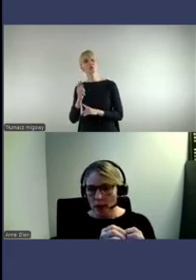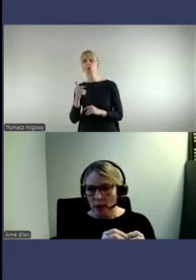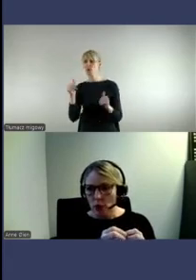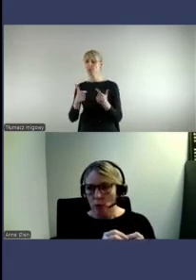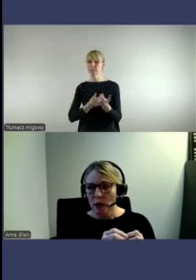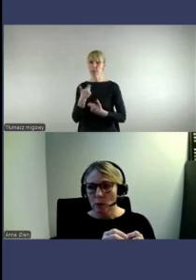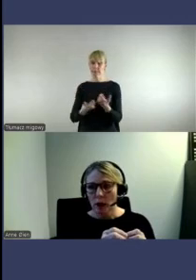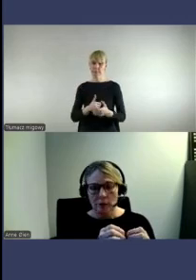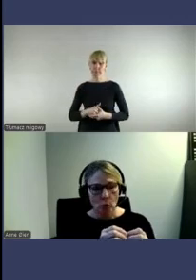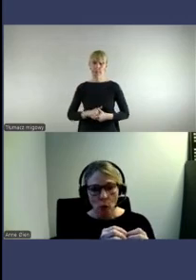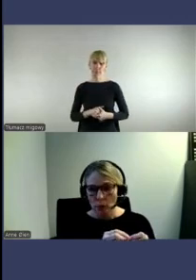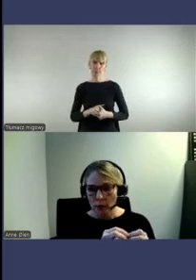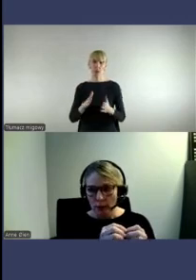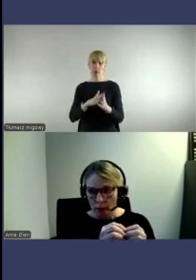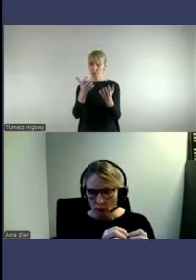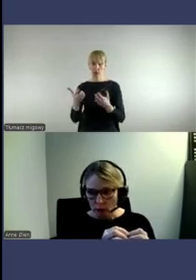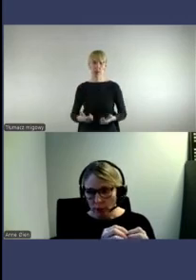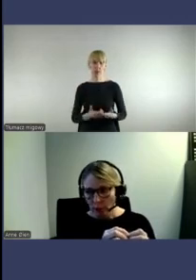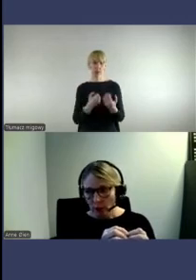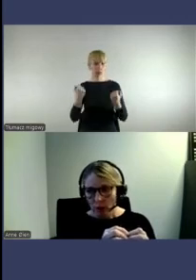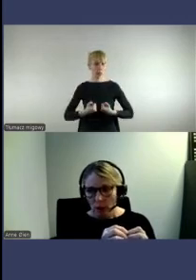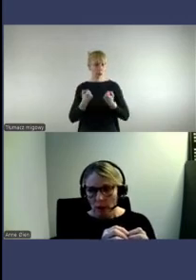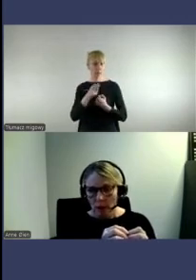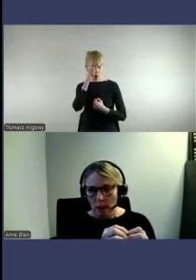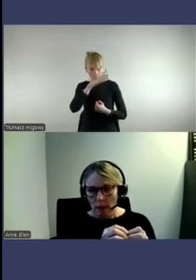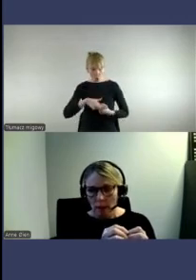So making sure people are informed and included,